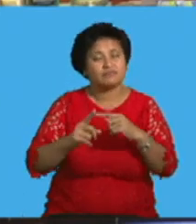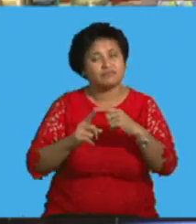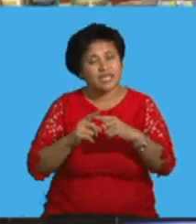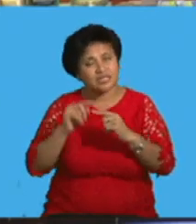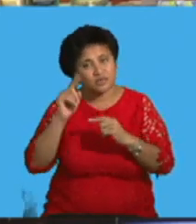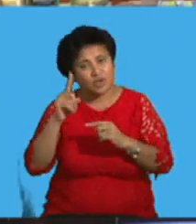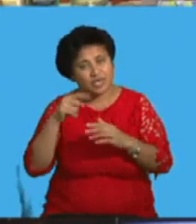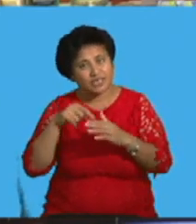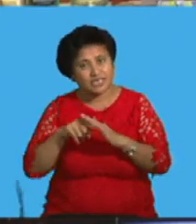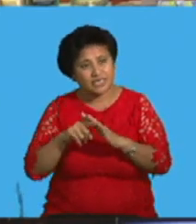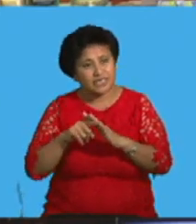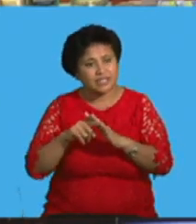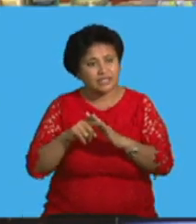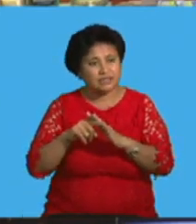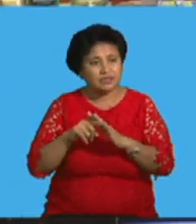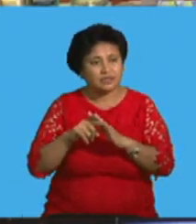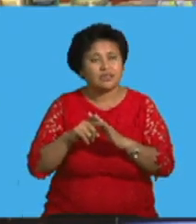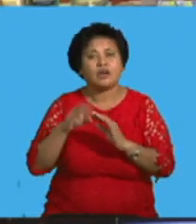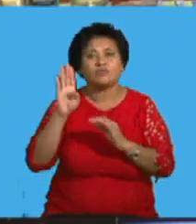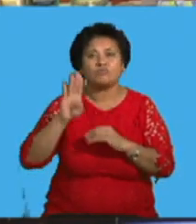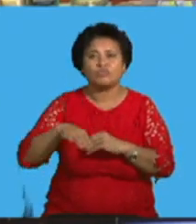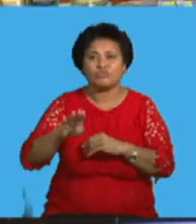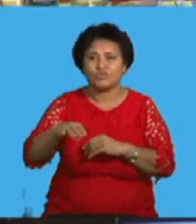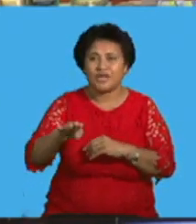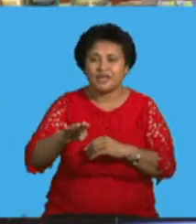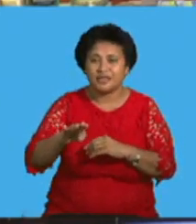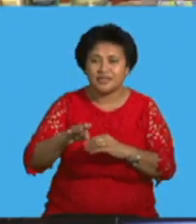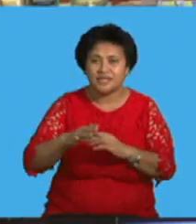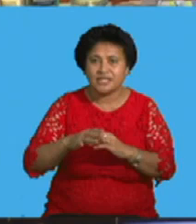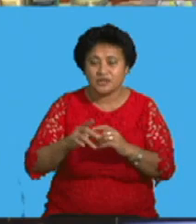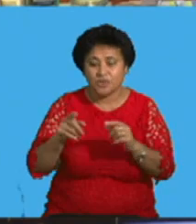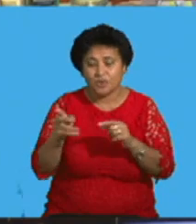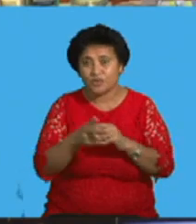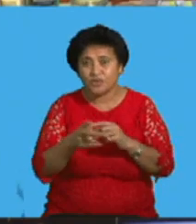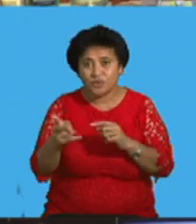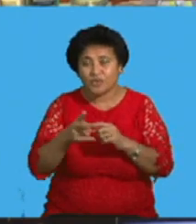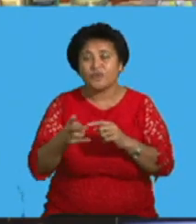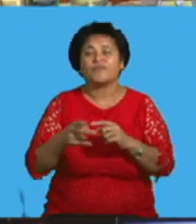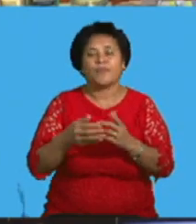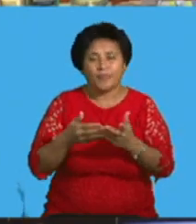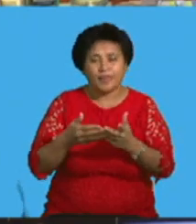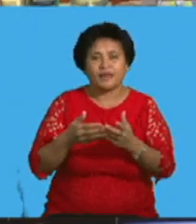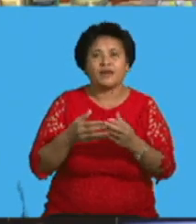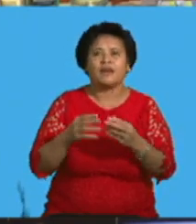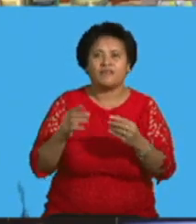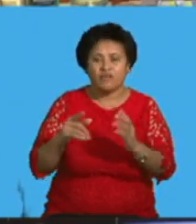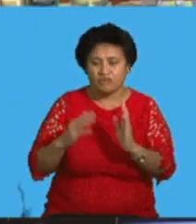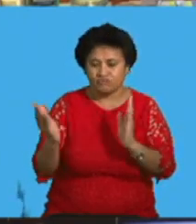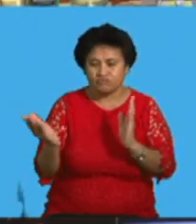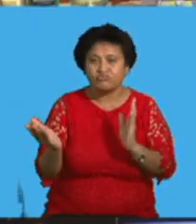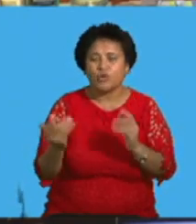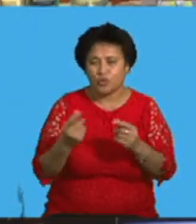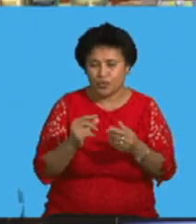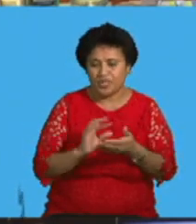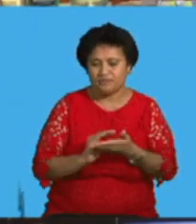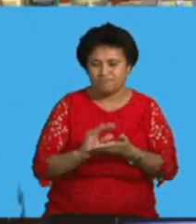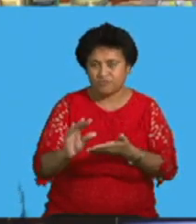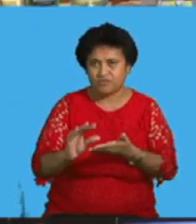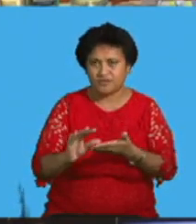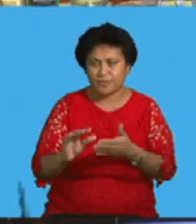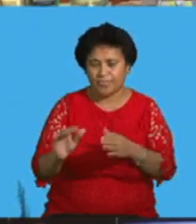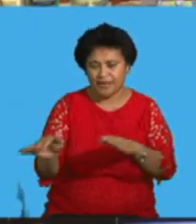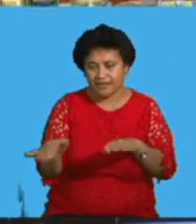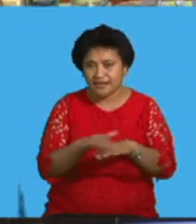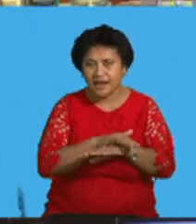Cooperative Limited in Nasarwanga, Bua, which covers cultivation and planting expenses. A total